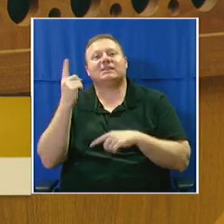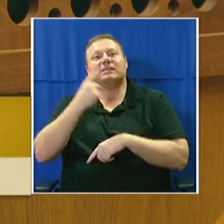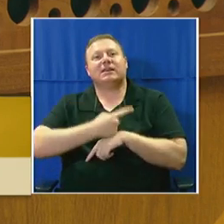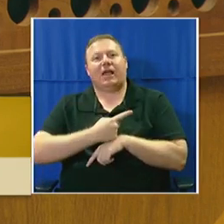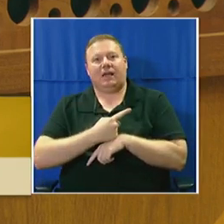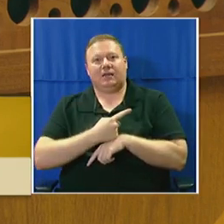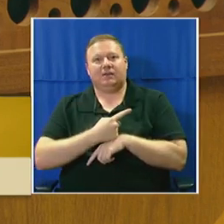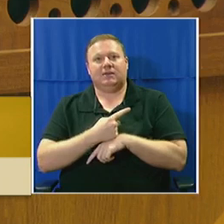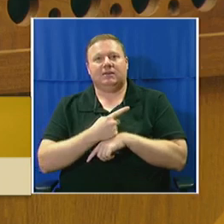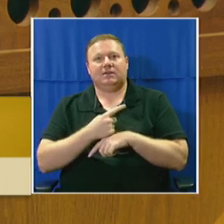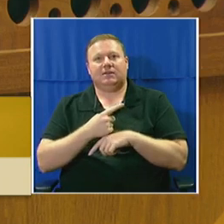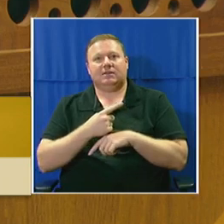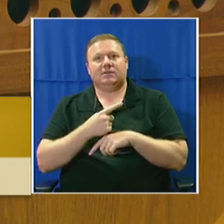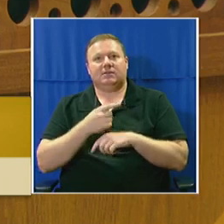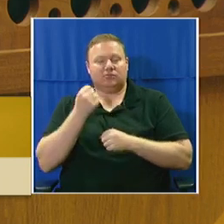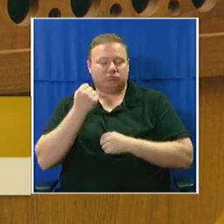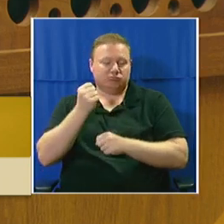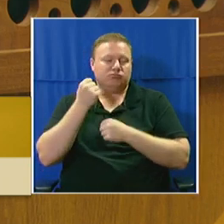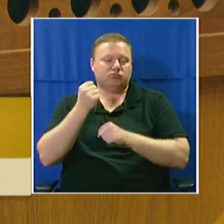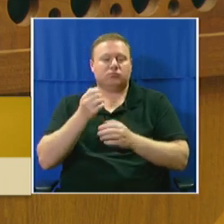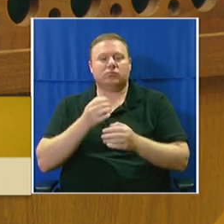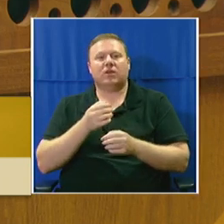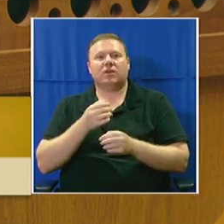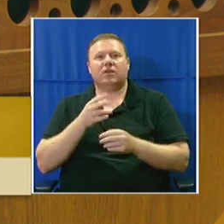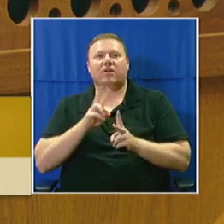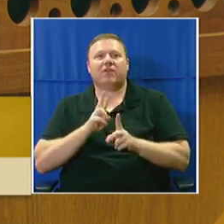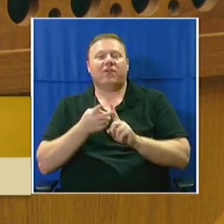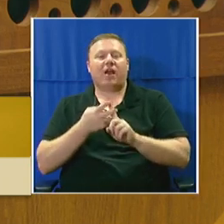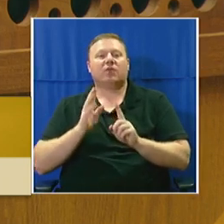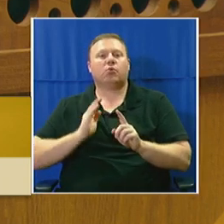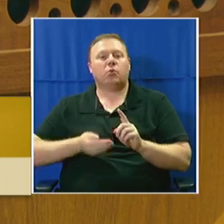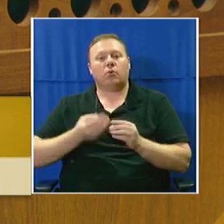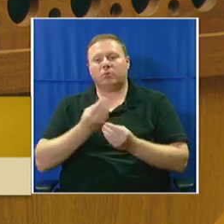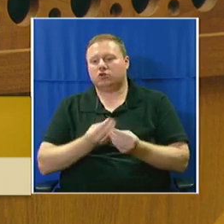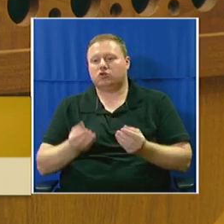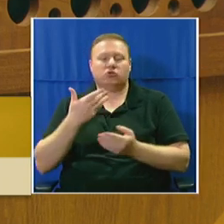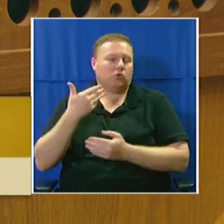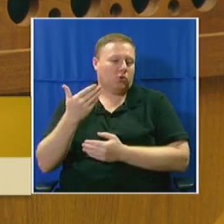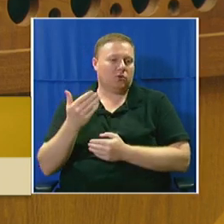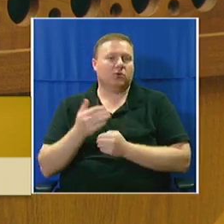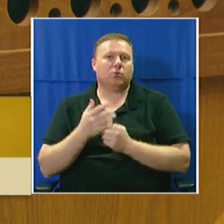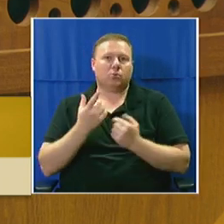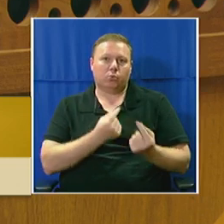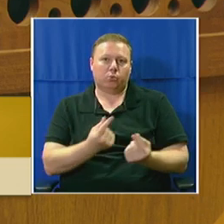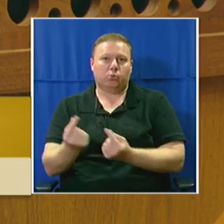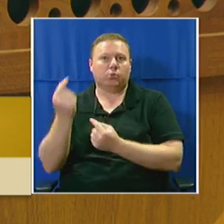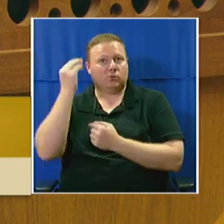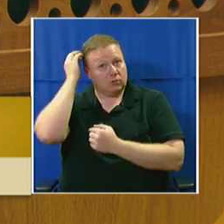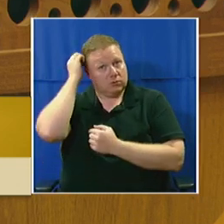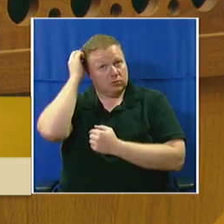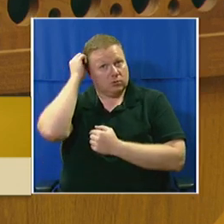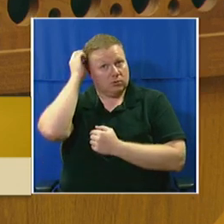HRI Deputy speaker I need my fingers so I will be good to